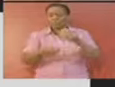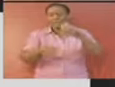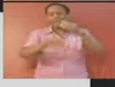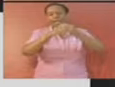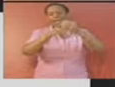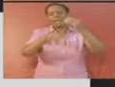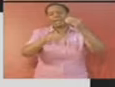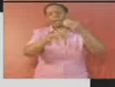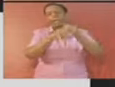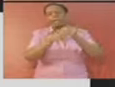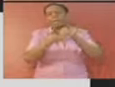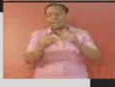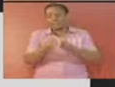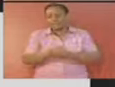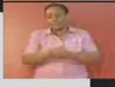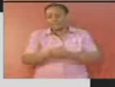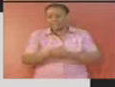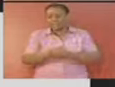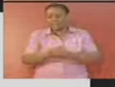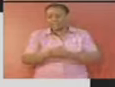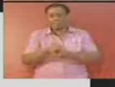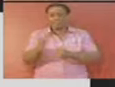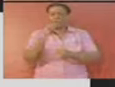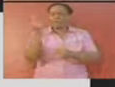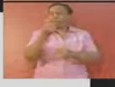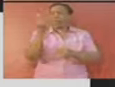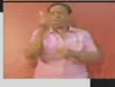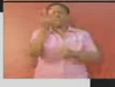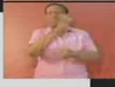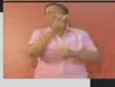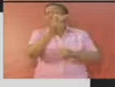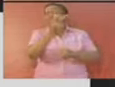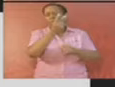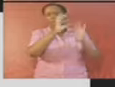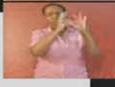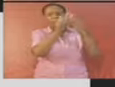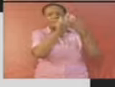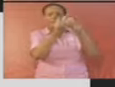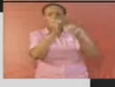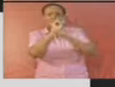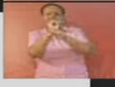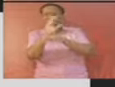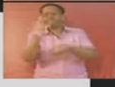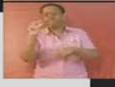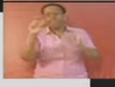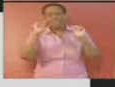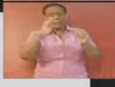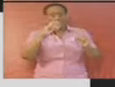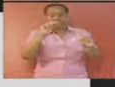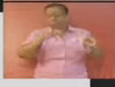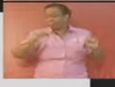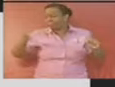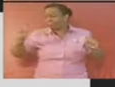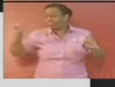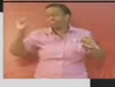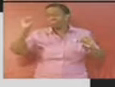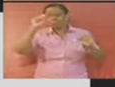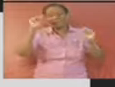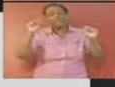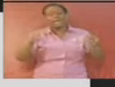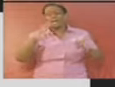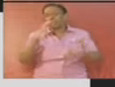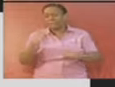2 bubbles, but this is the actual bubbles that you are interacting with at any one time.